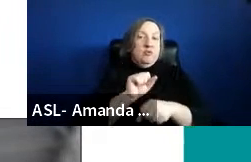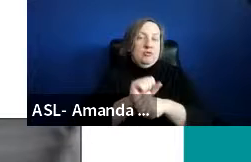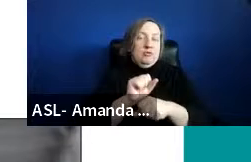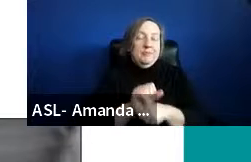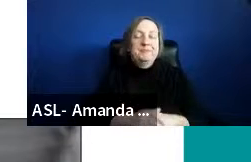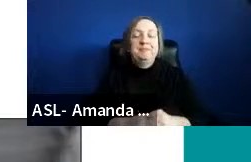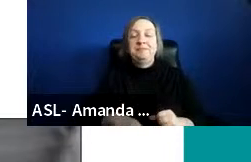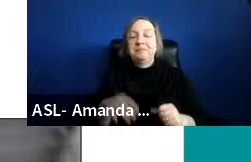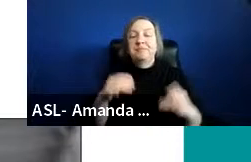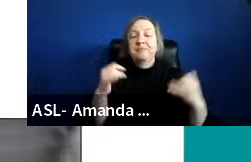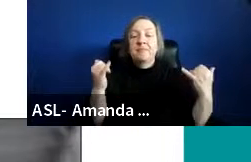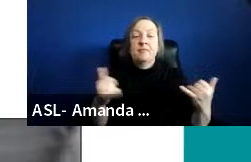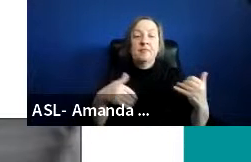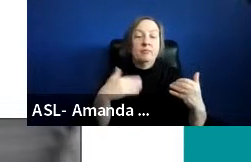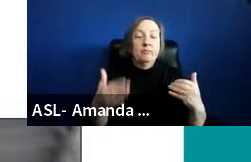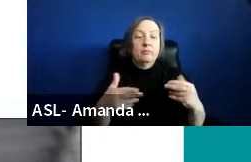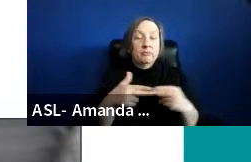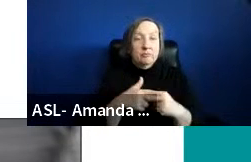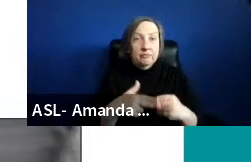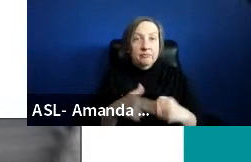Next slide.